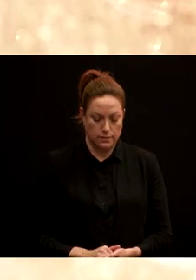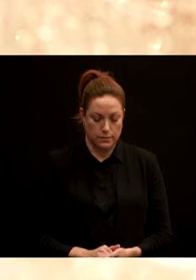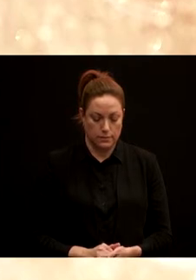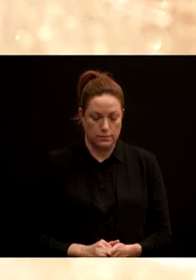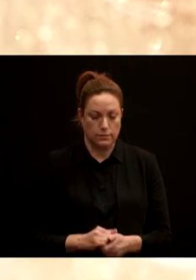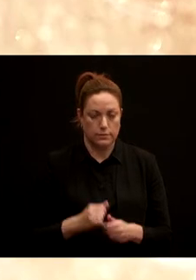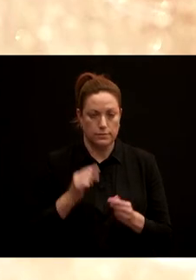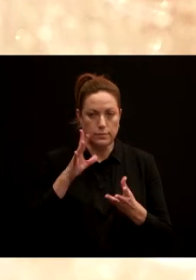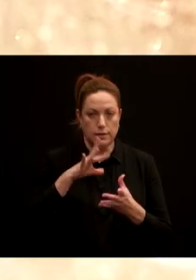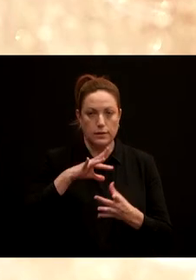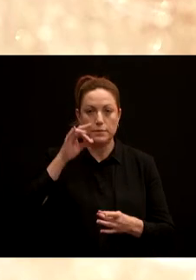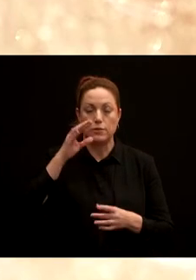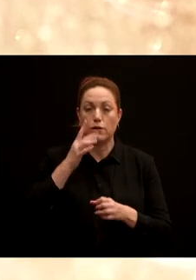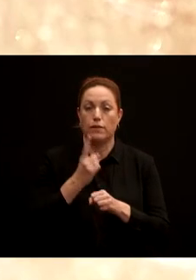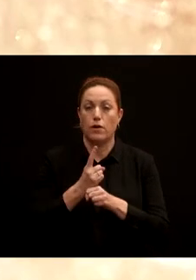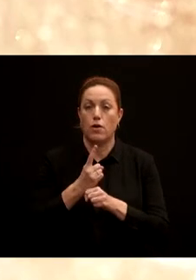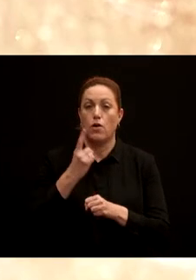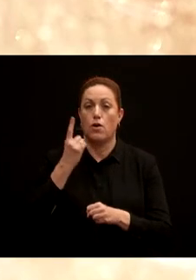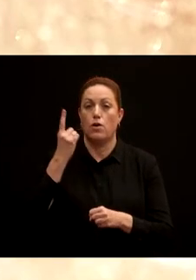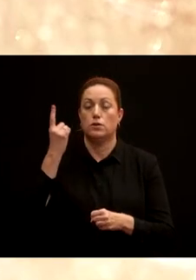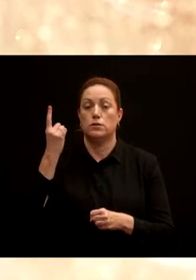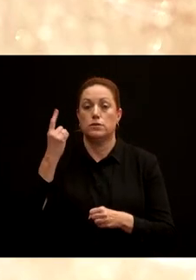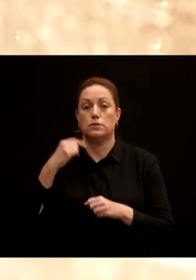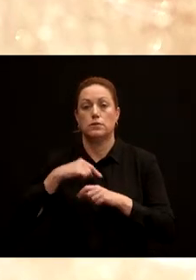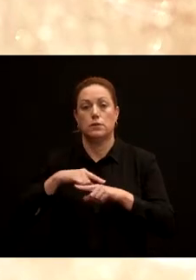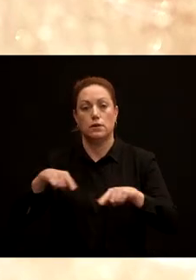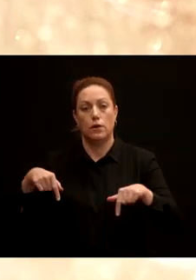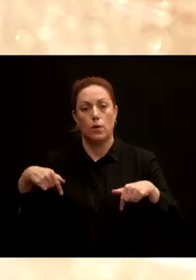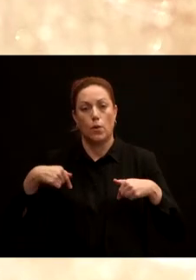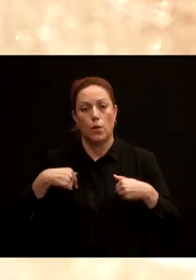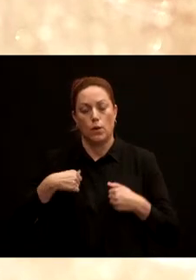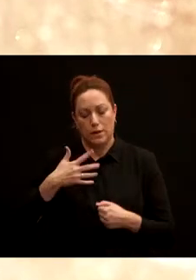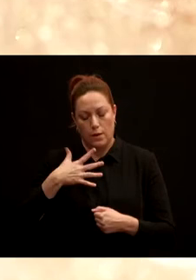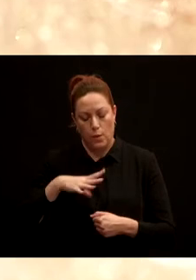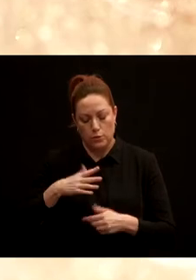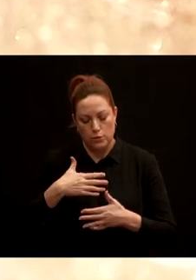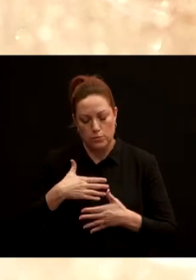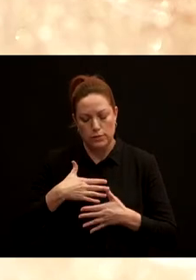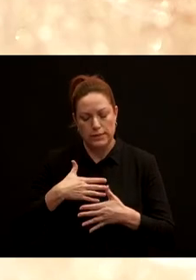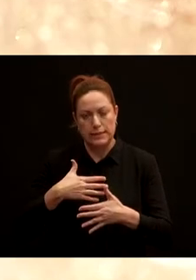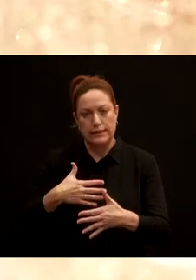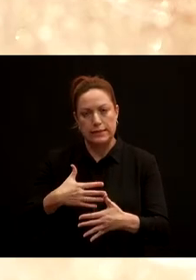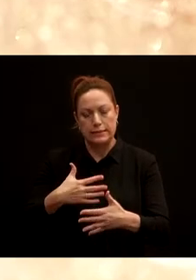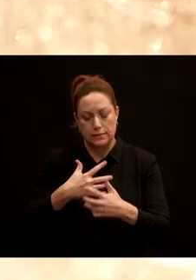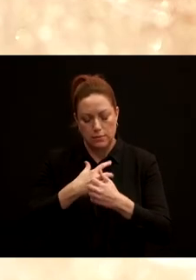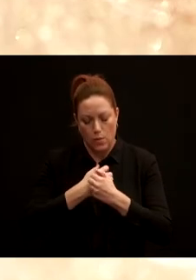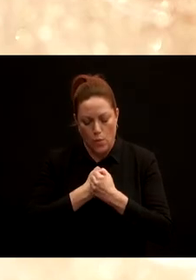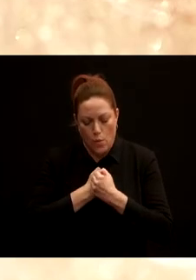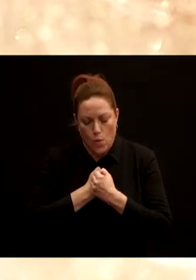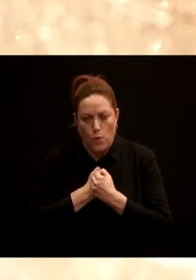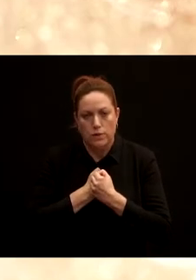Spirit of God, may we breathe in and hold your love within us.